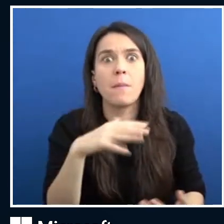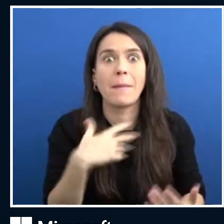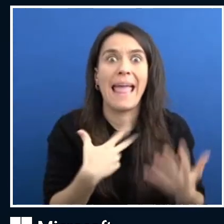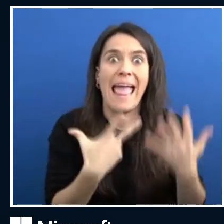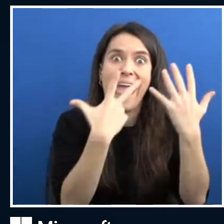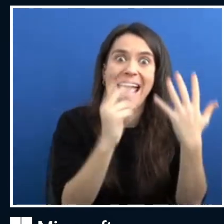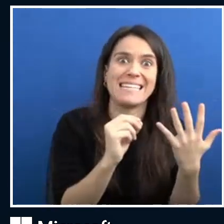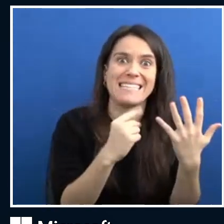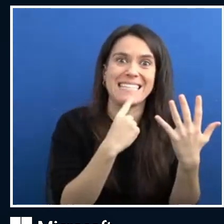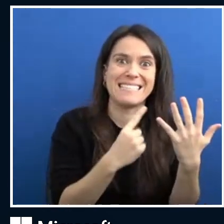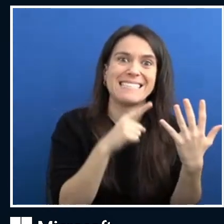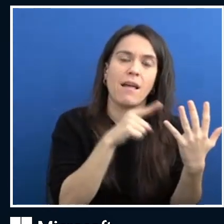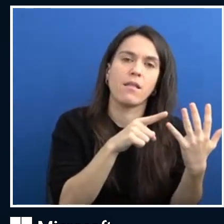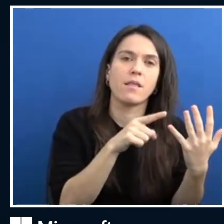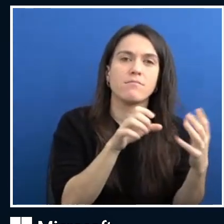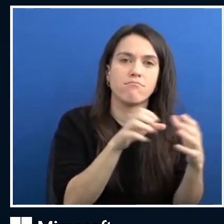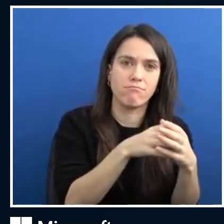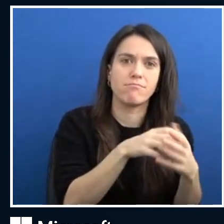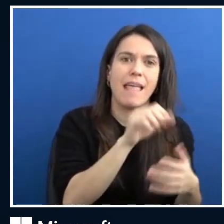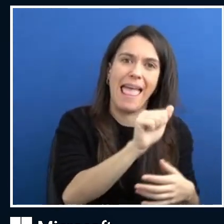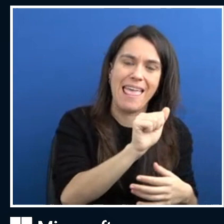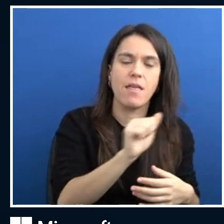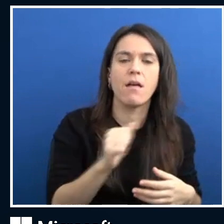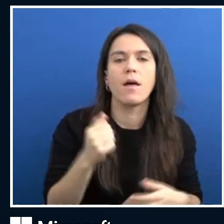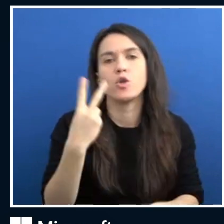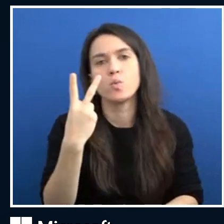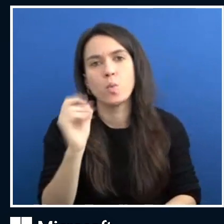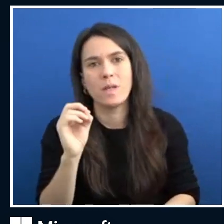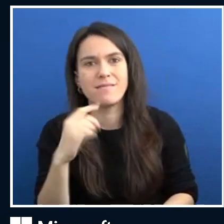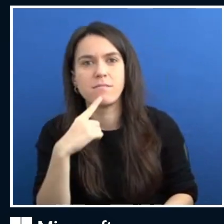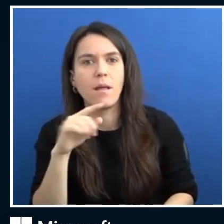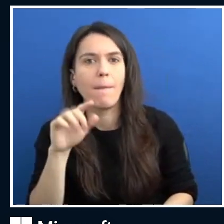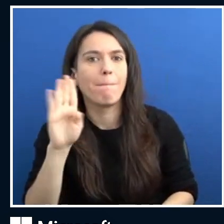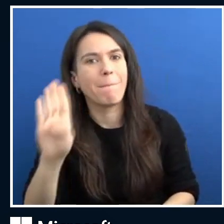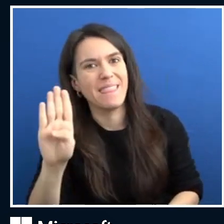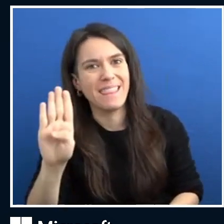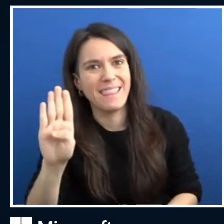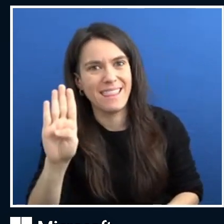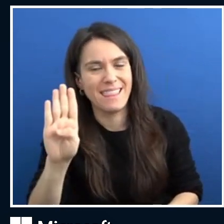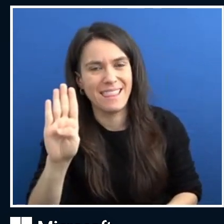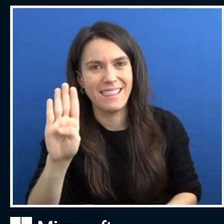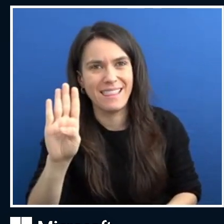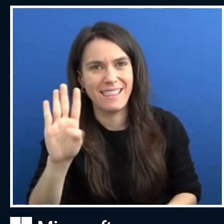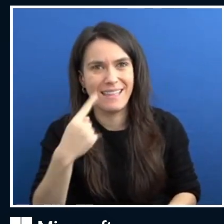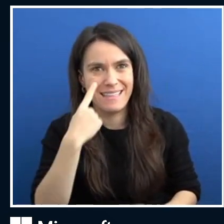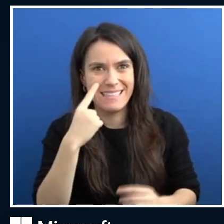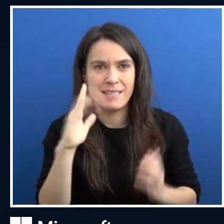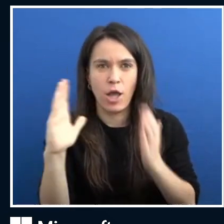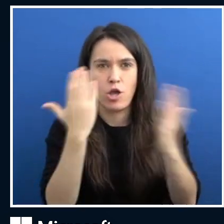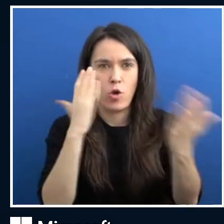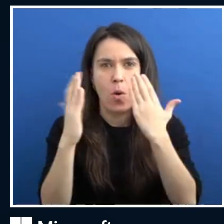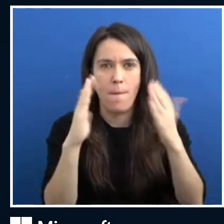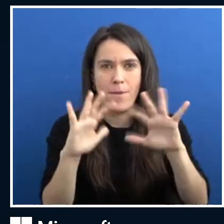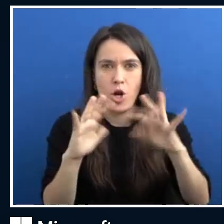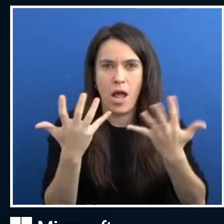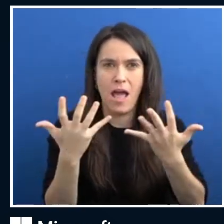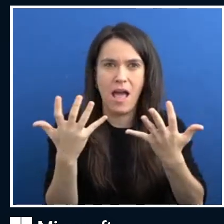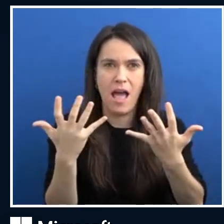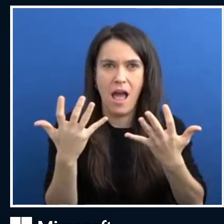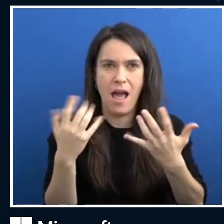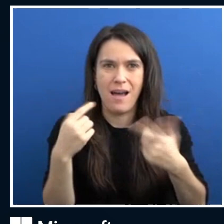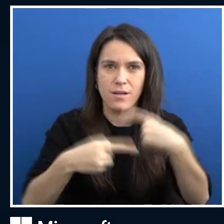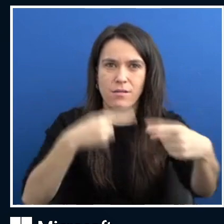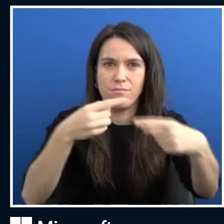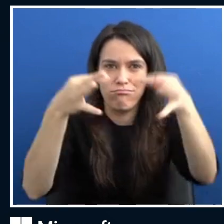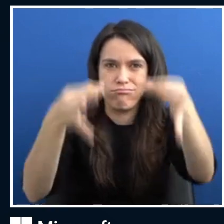said class B. So clearly 80 class A would be your final class depending on the random forest.